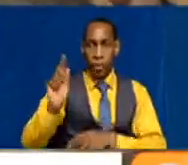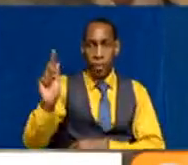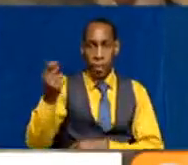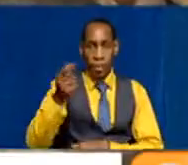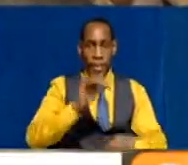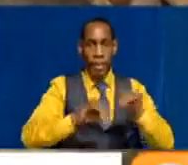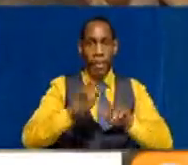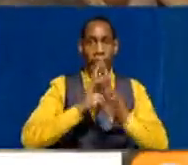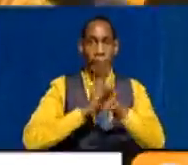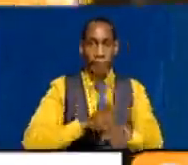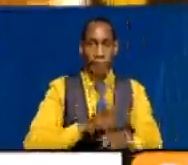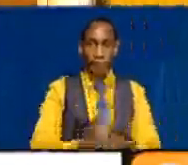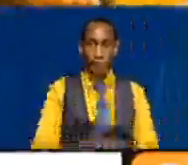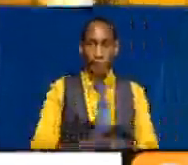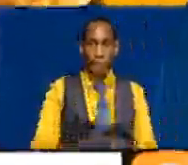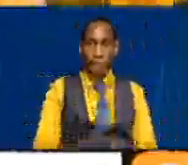presidential election results.